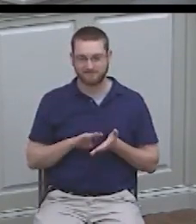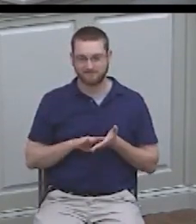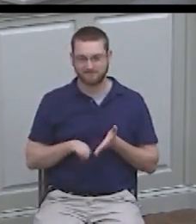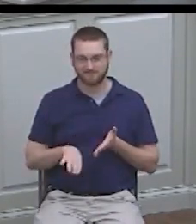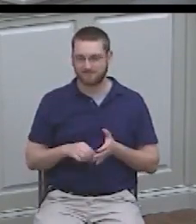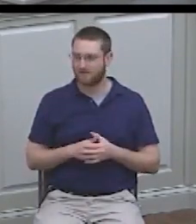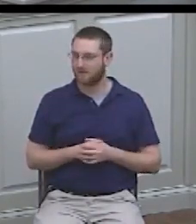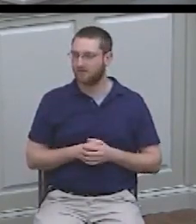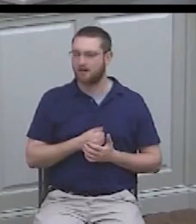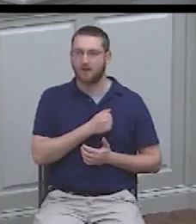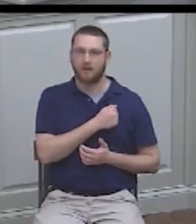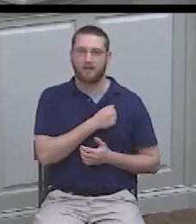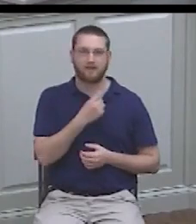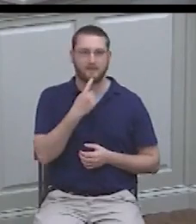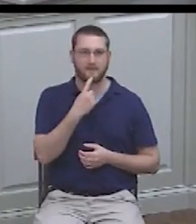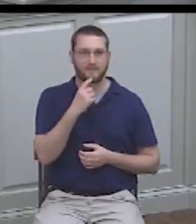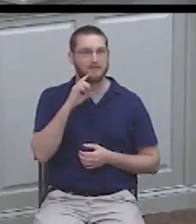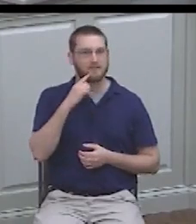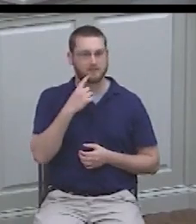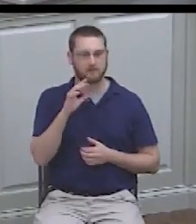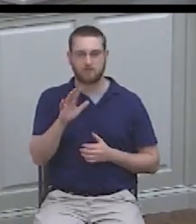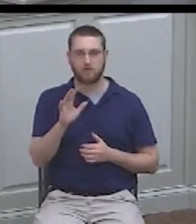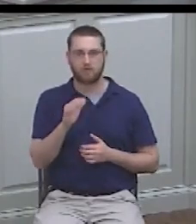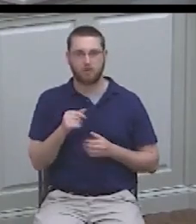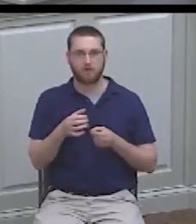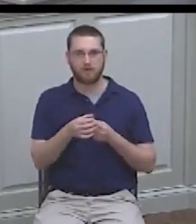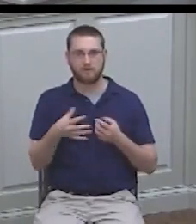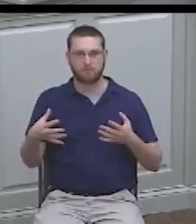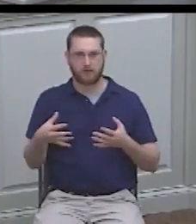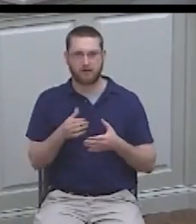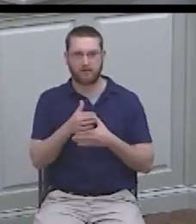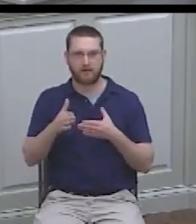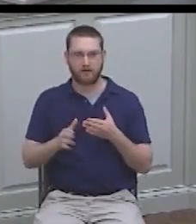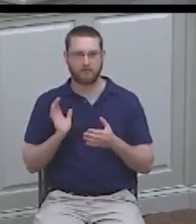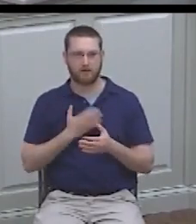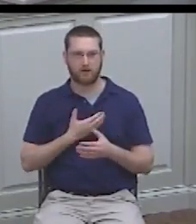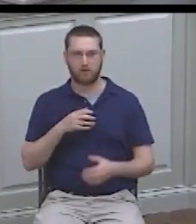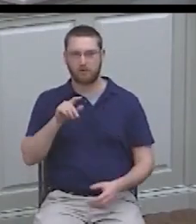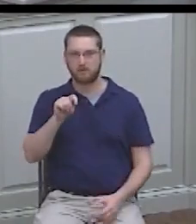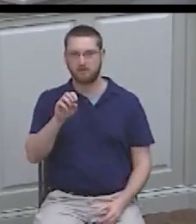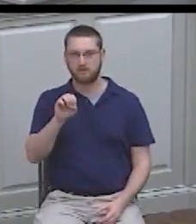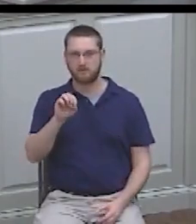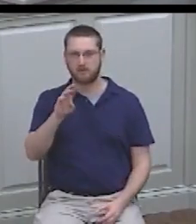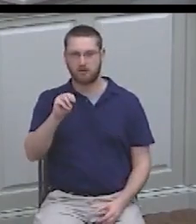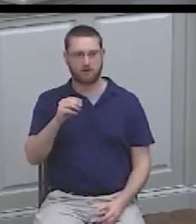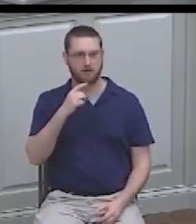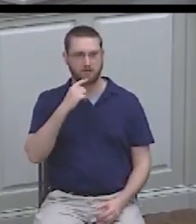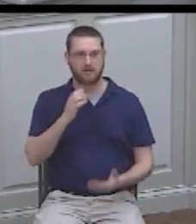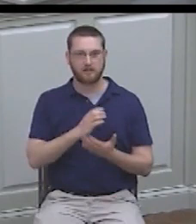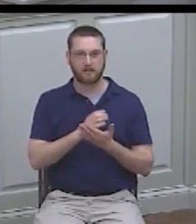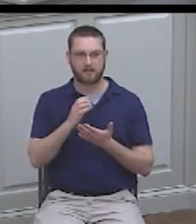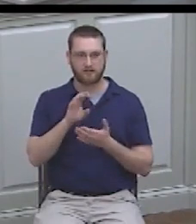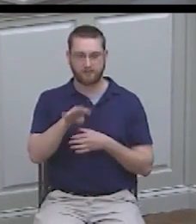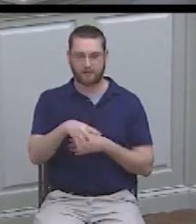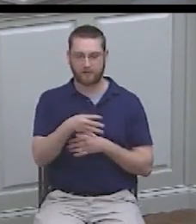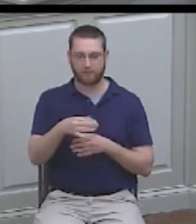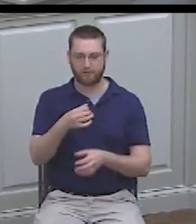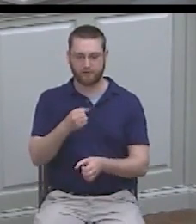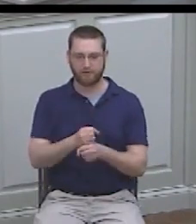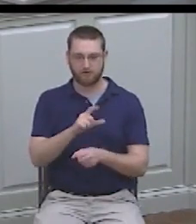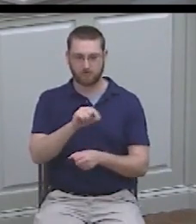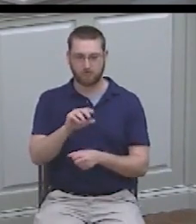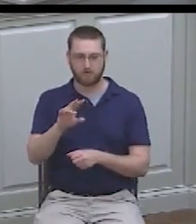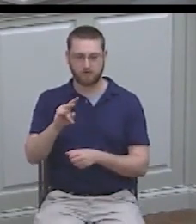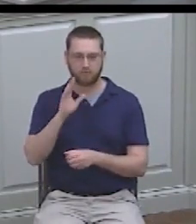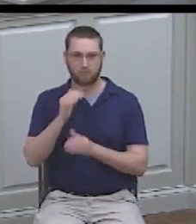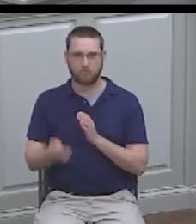But on a serious note, I would like to see us consider expanding it till the end of our term. Yeah. It says the calendar year of 2017. Sure. I'll be happy to